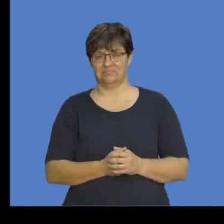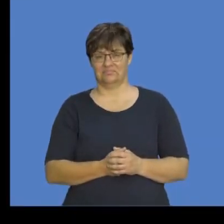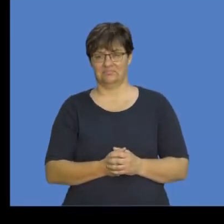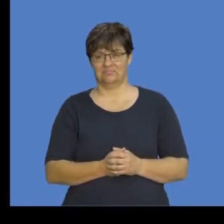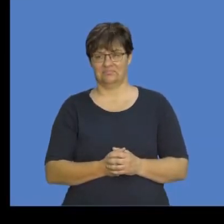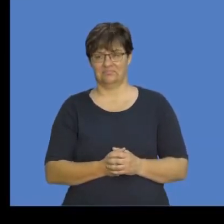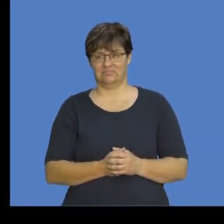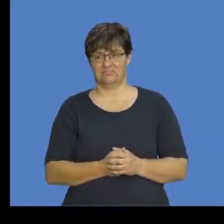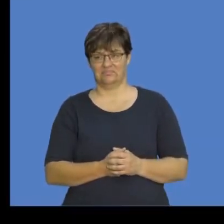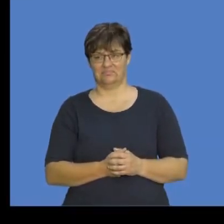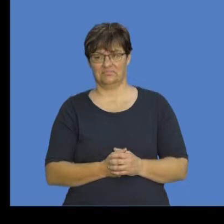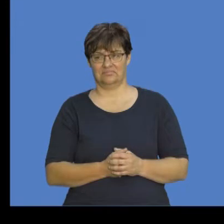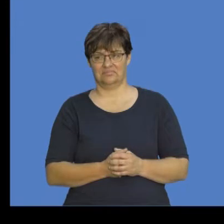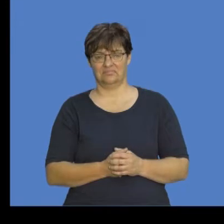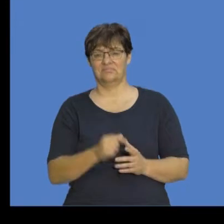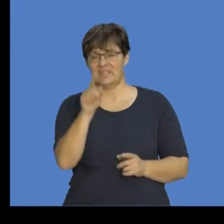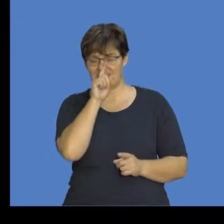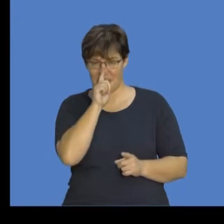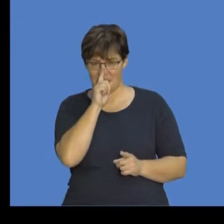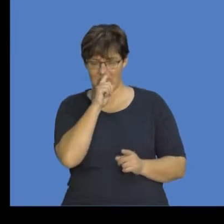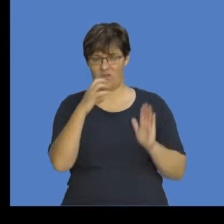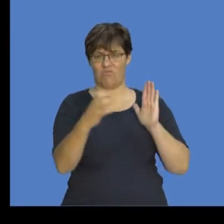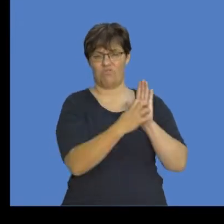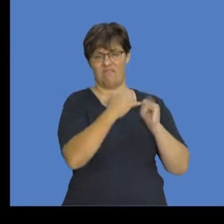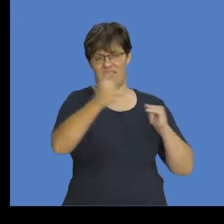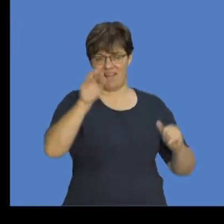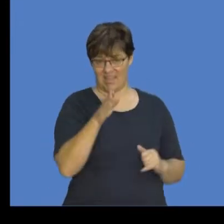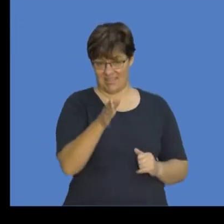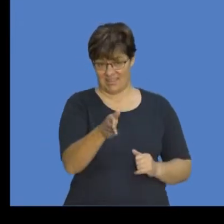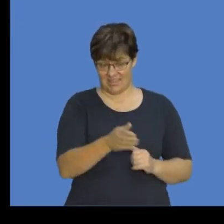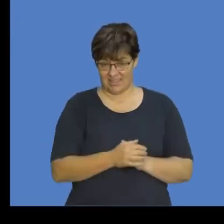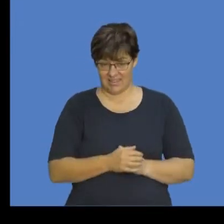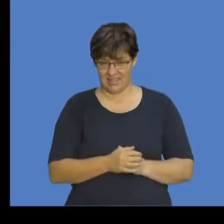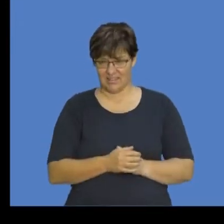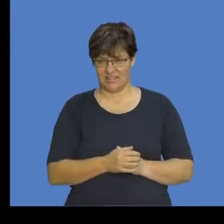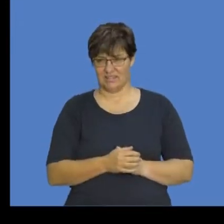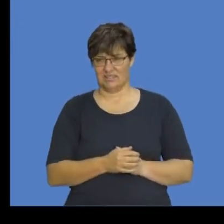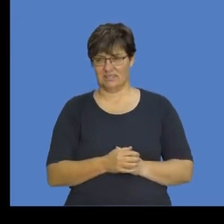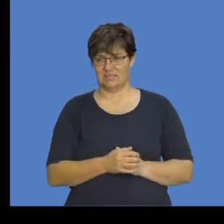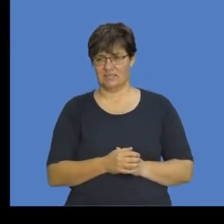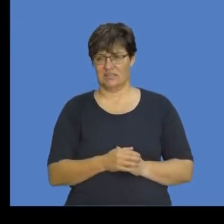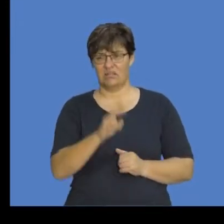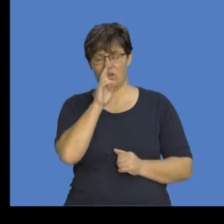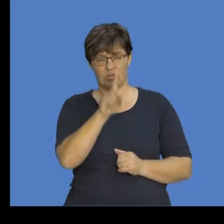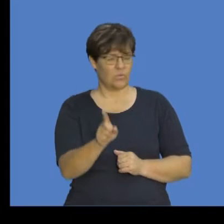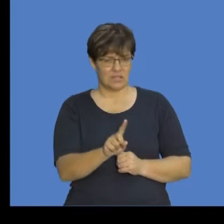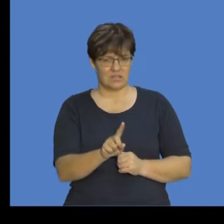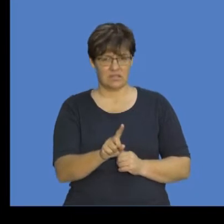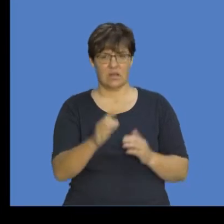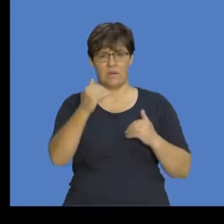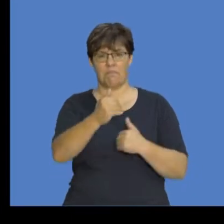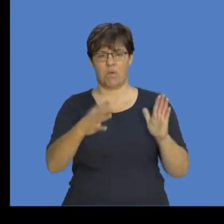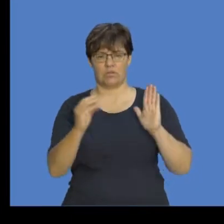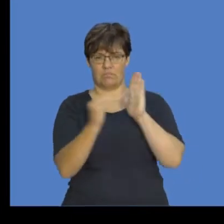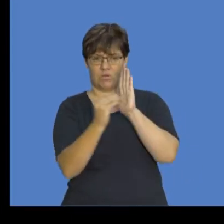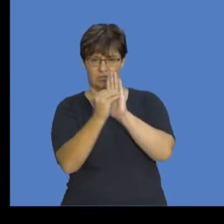So, and we'll also look at line graph, okay? And we'll look at